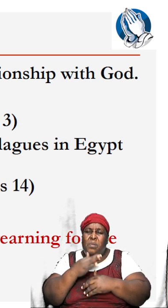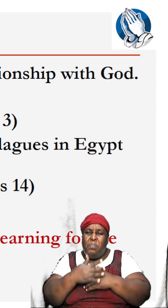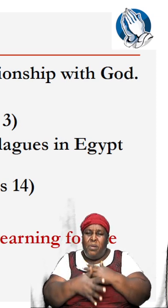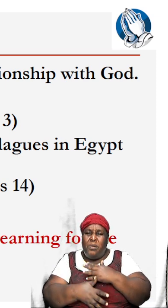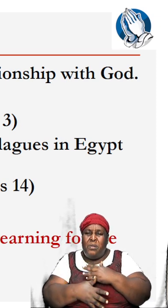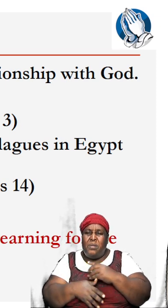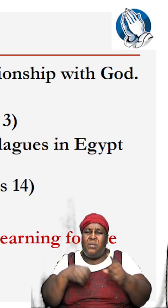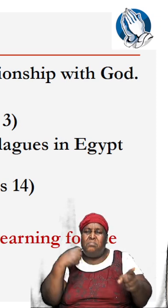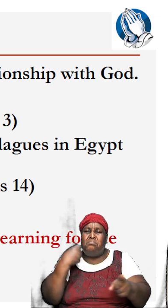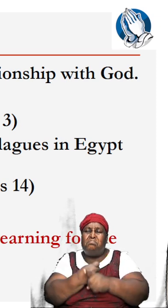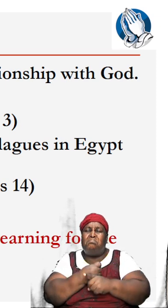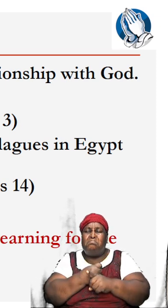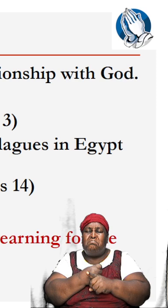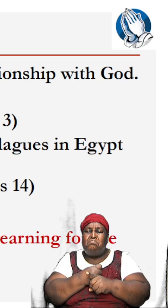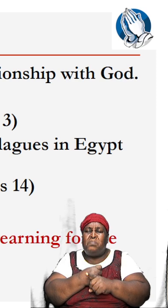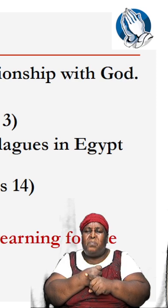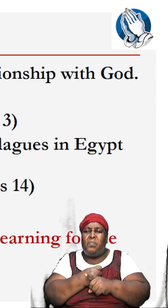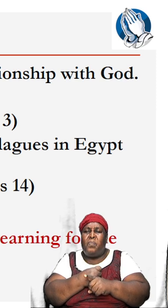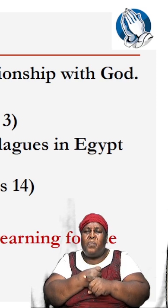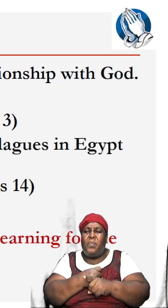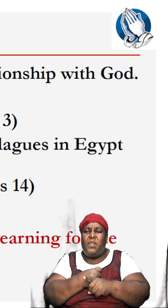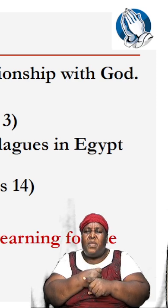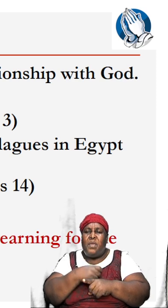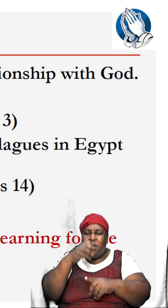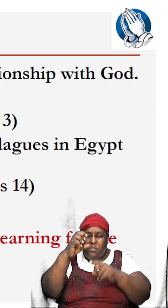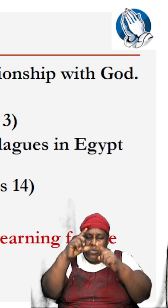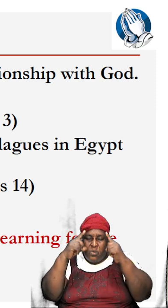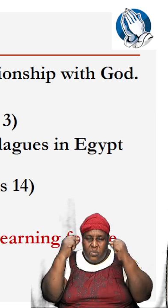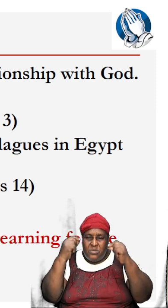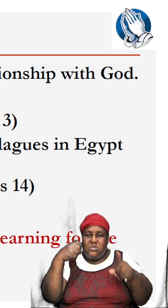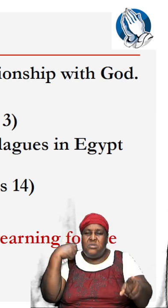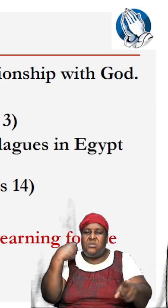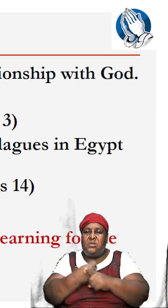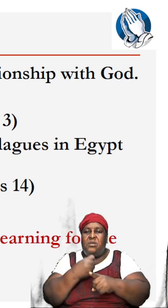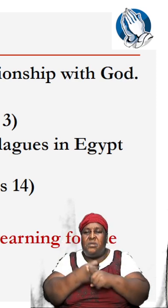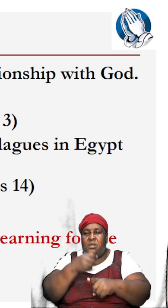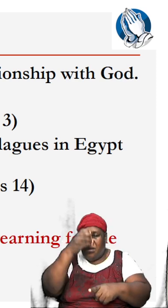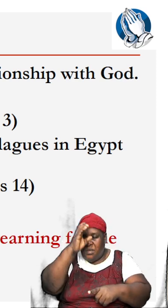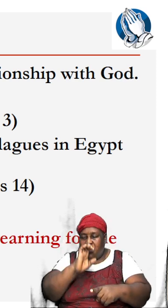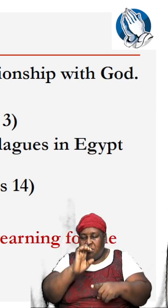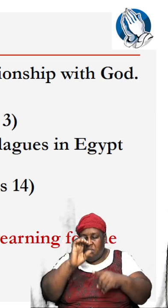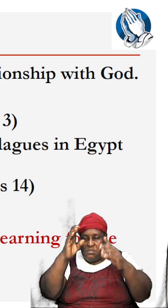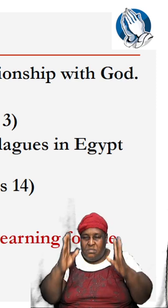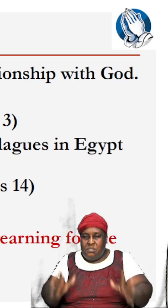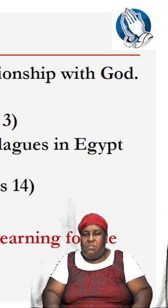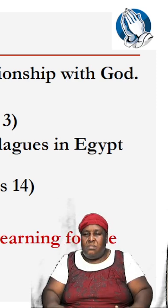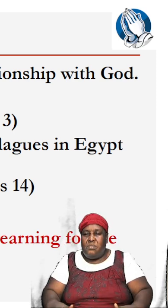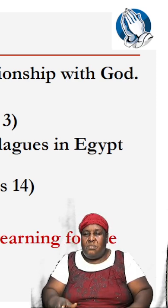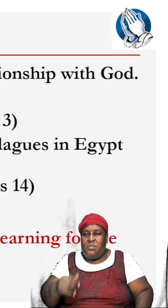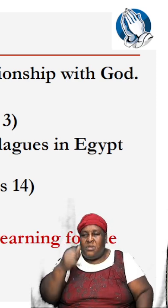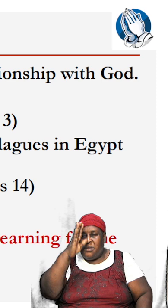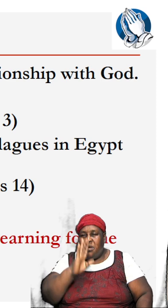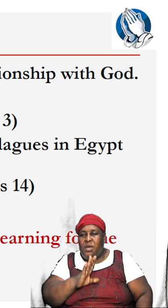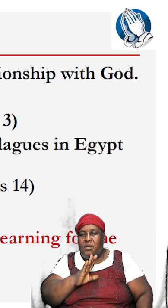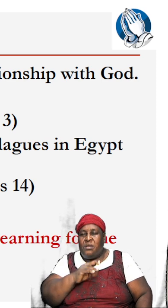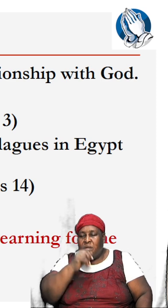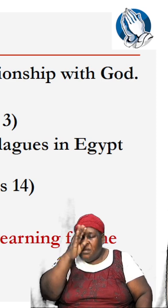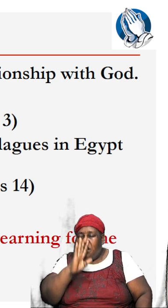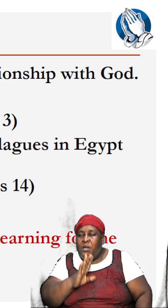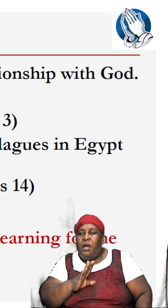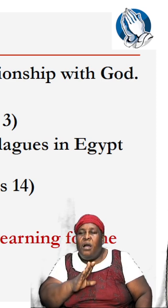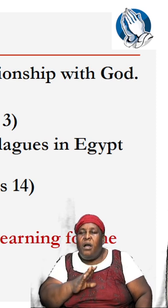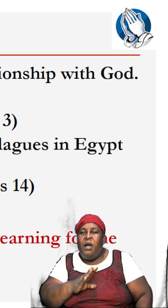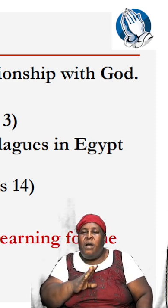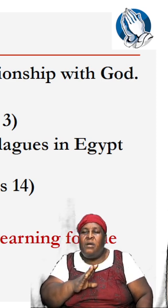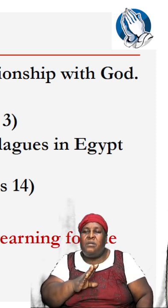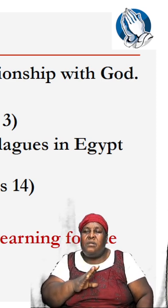on Hapi. He attacked Heket, which is the Egyptian god of fertility. And what did God do? That